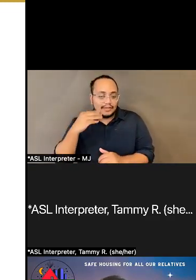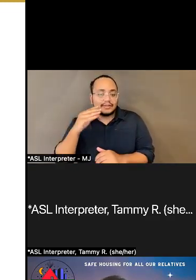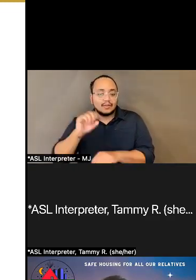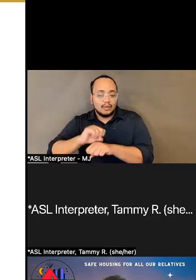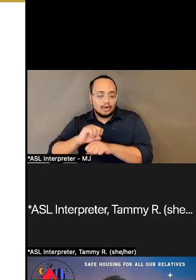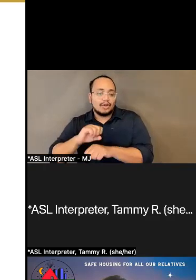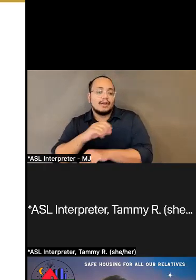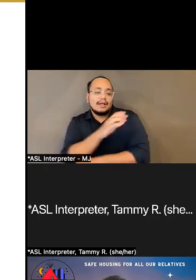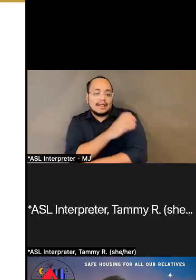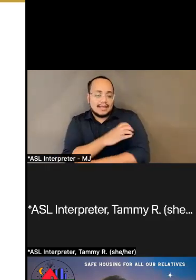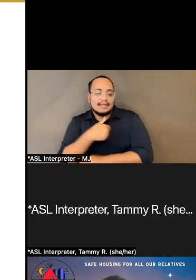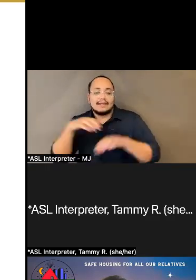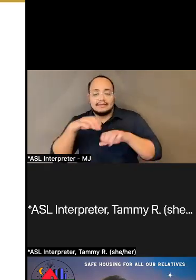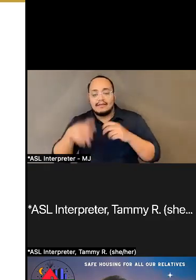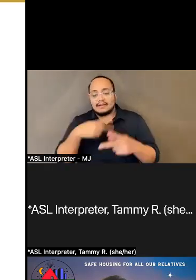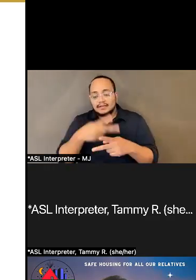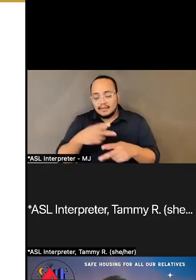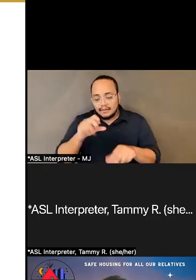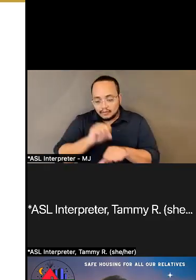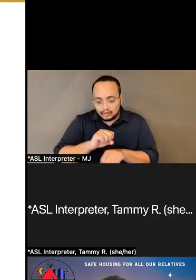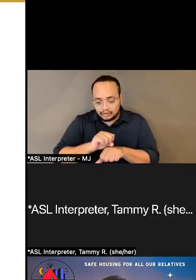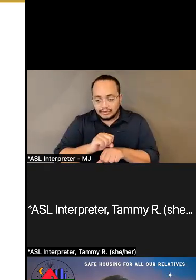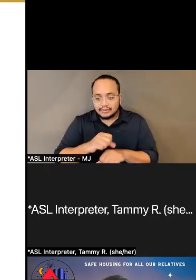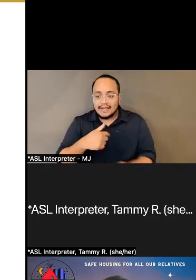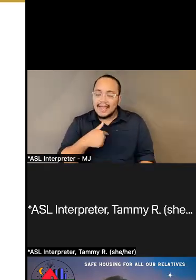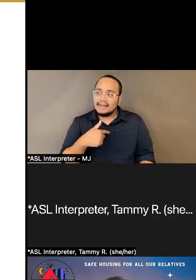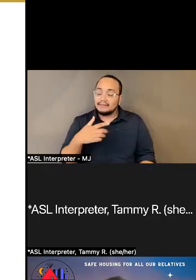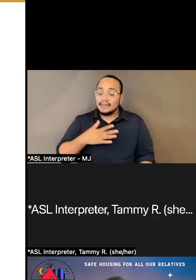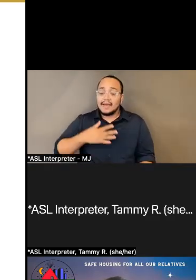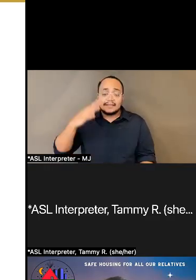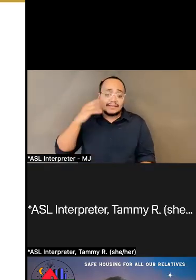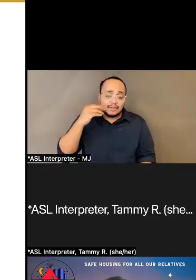did that work. And I think that it felt